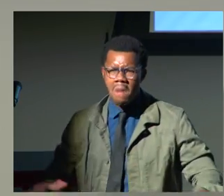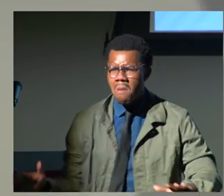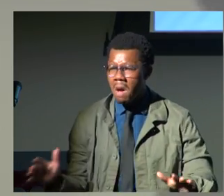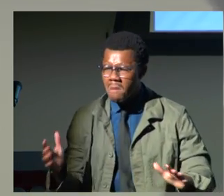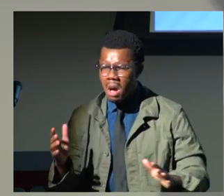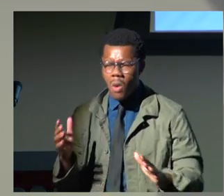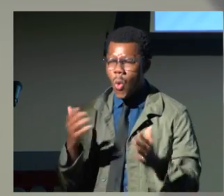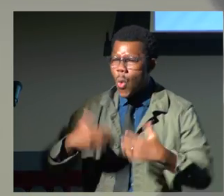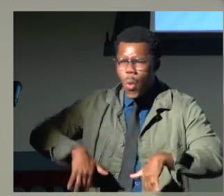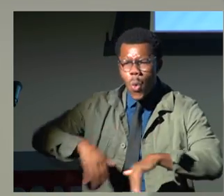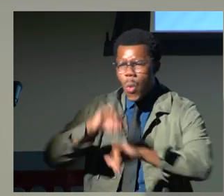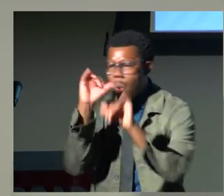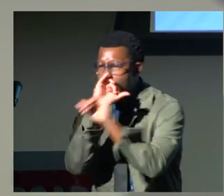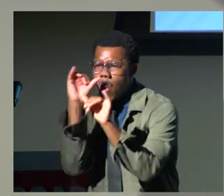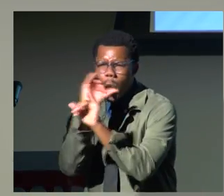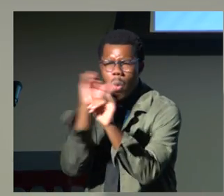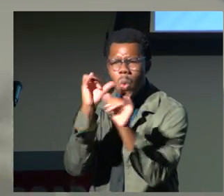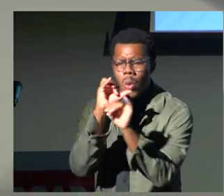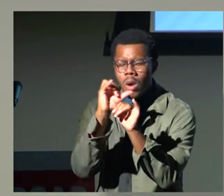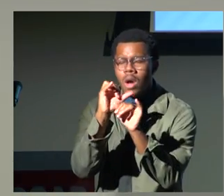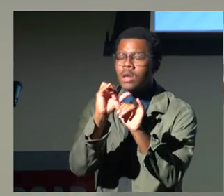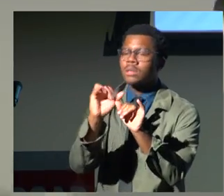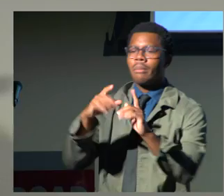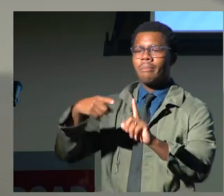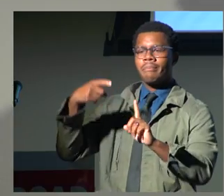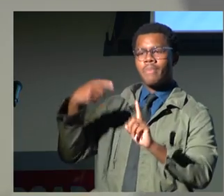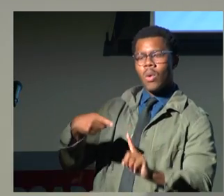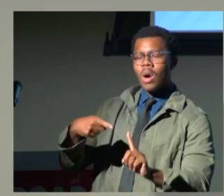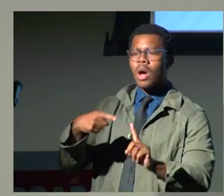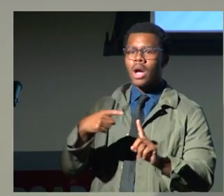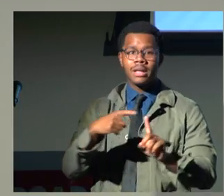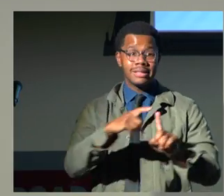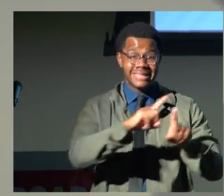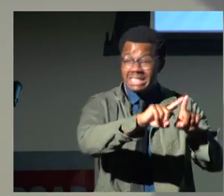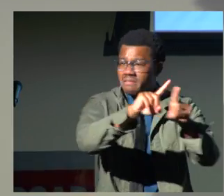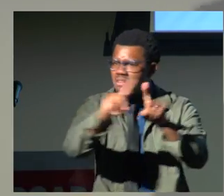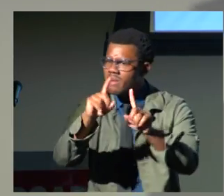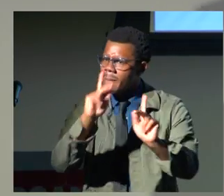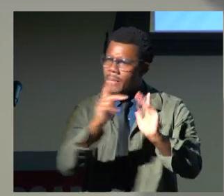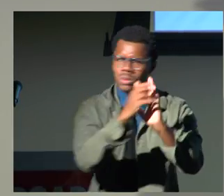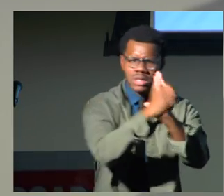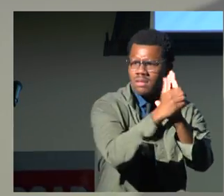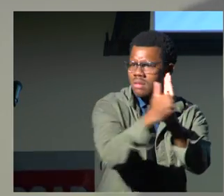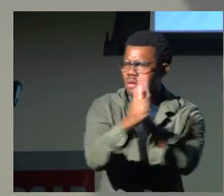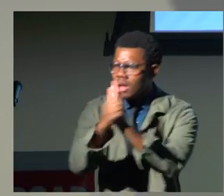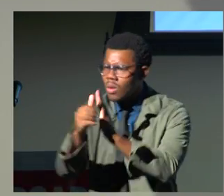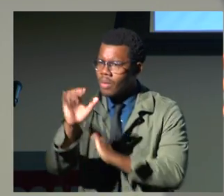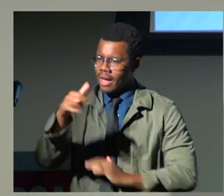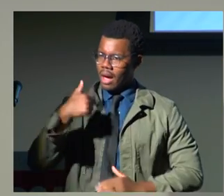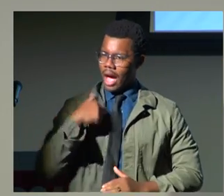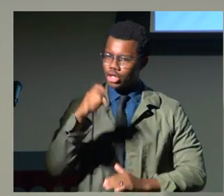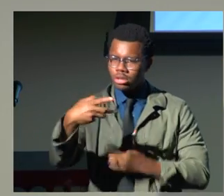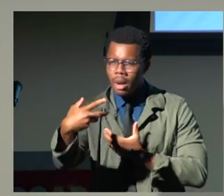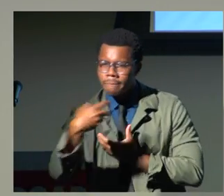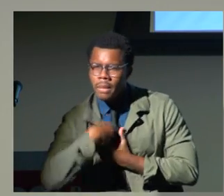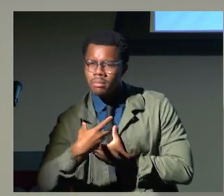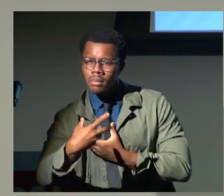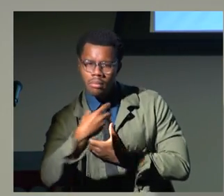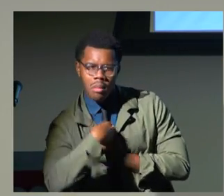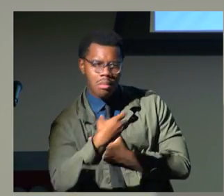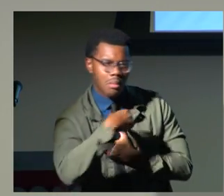art making ought to be allowed to inspire that which you do. You find greatness in anything you look